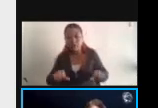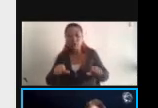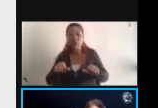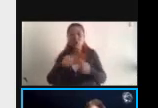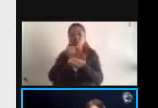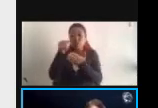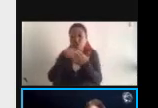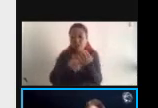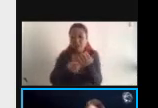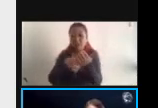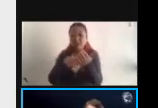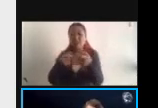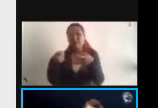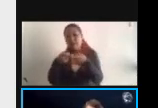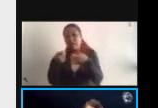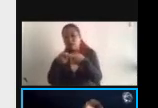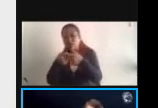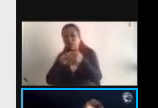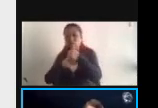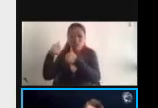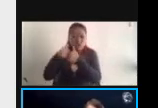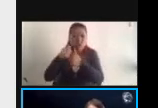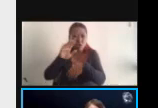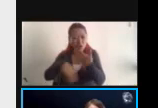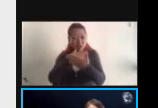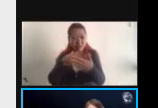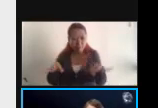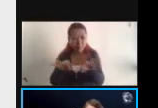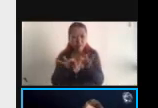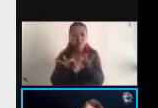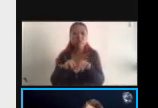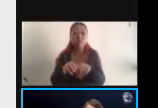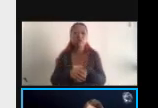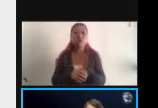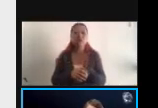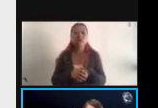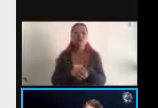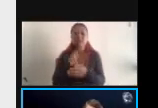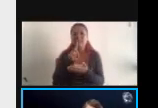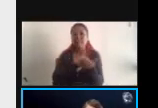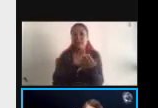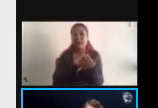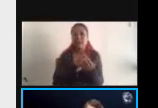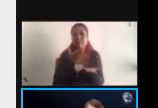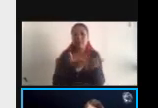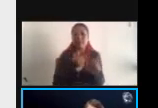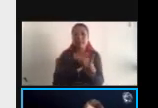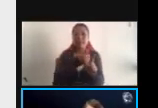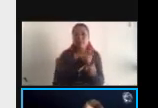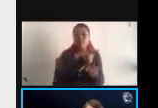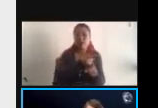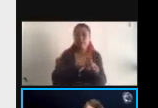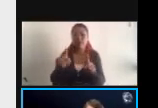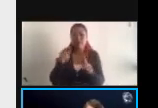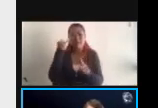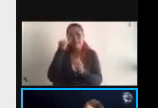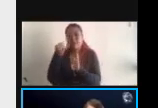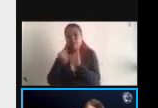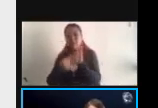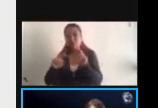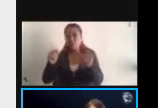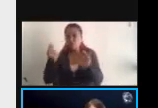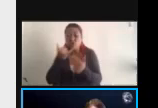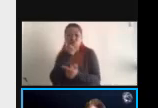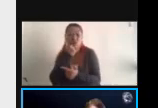electrical, structural, can be critical. Even the design can be correct. If the drawings are wrong, it might be manufactured to